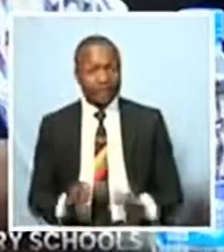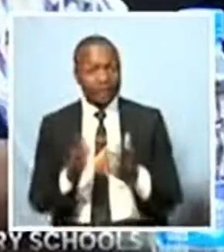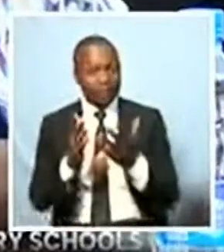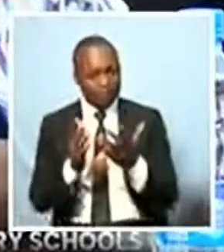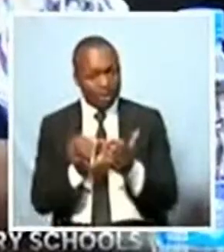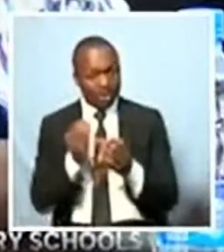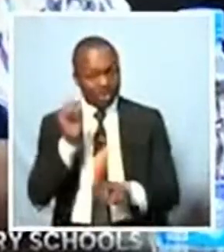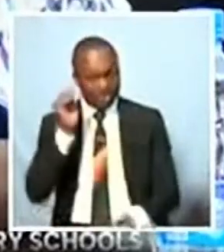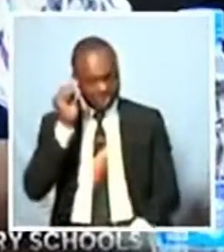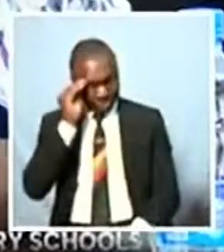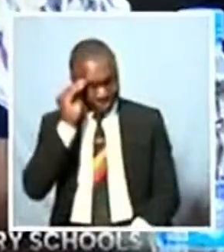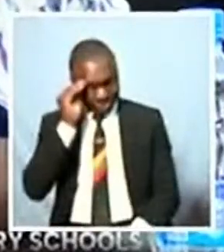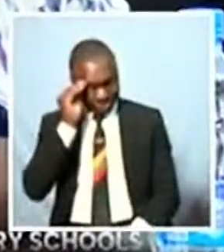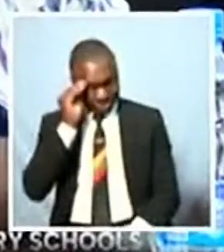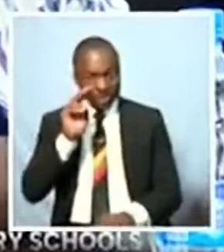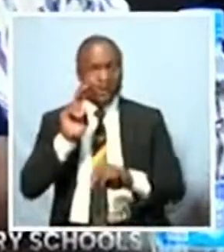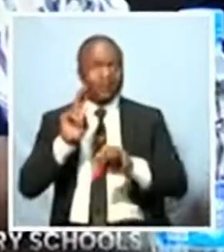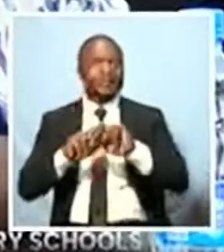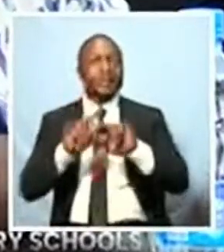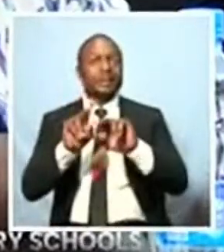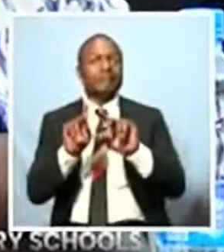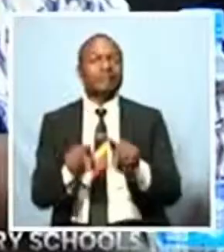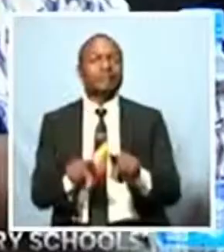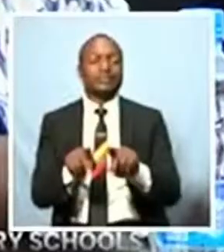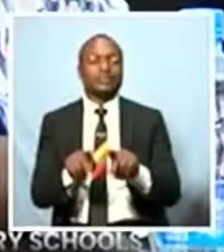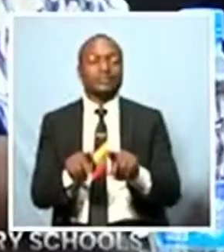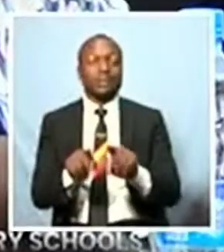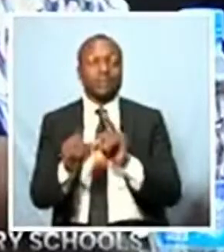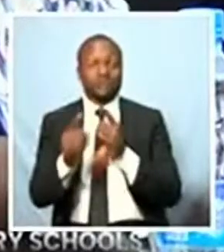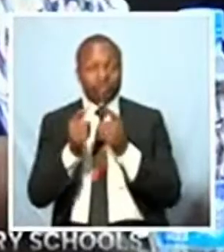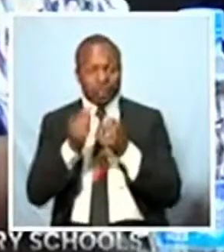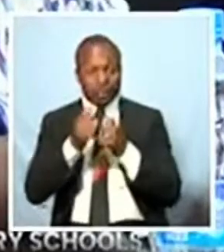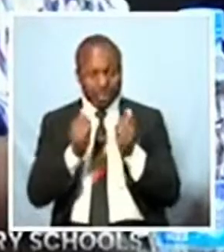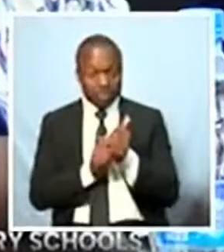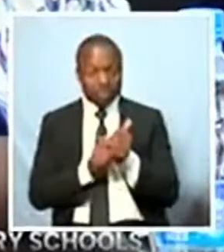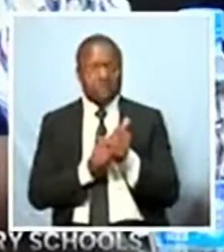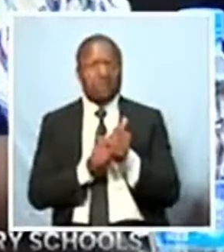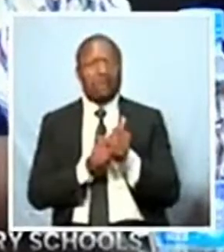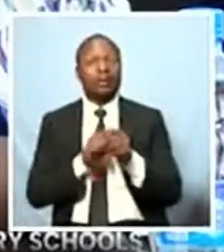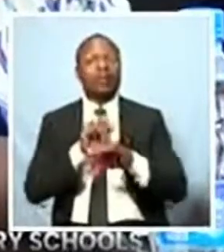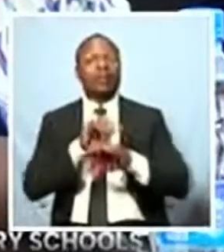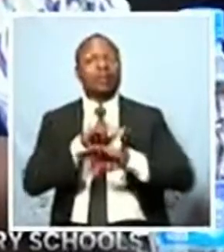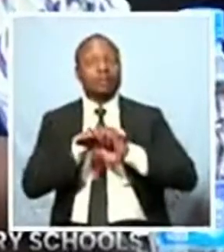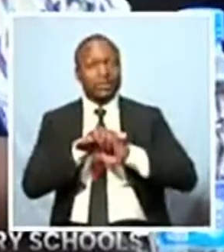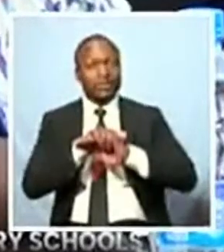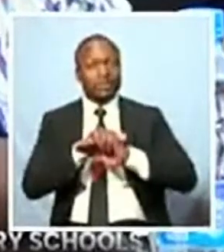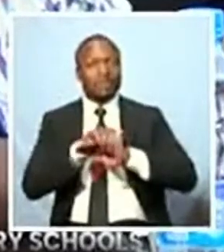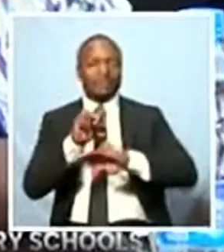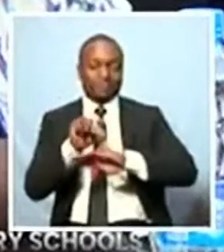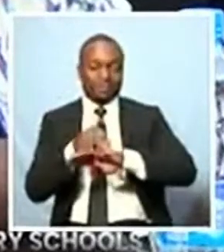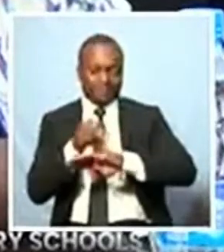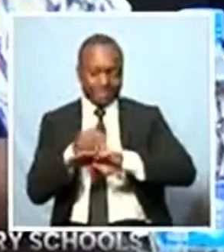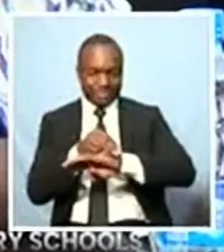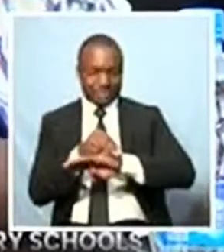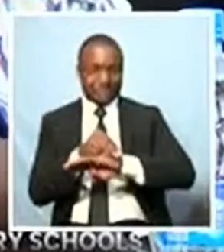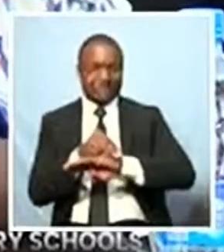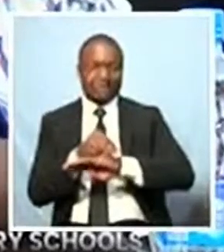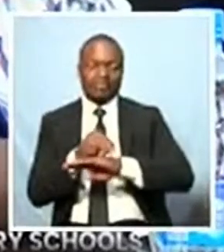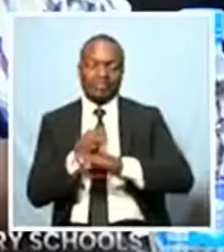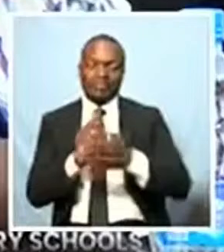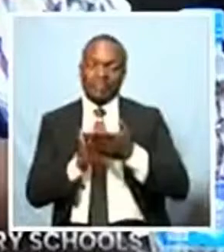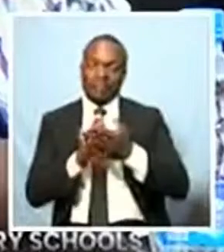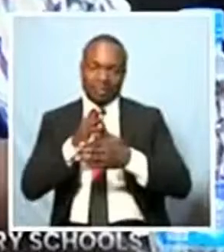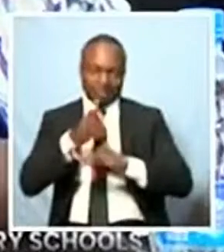to know, Honorable Chairperson, because as we talk about literacy and numeracy, at the end of the